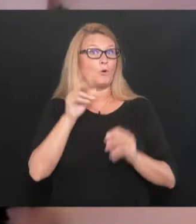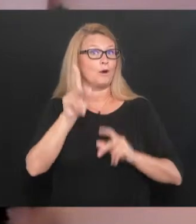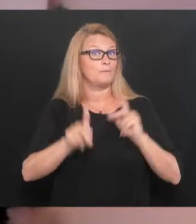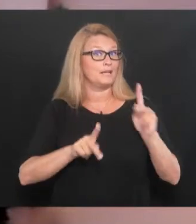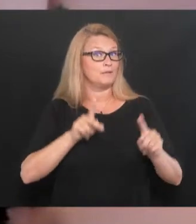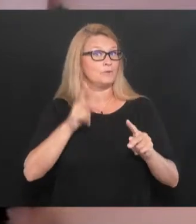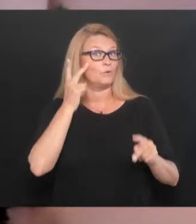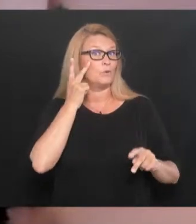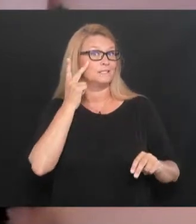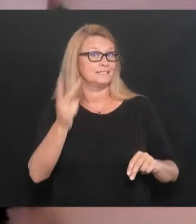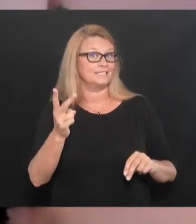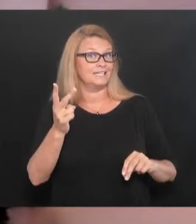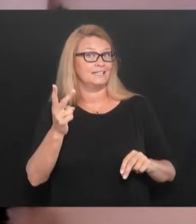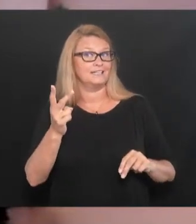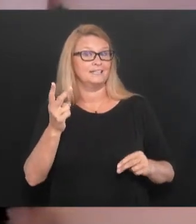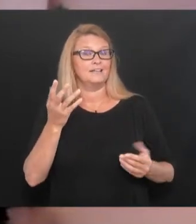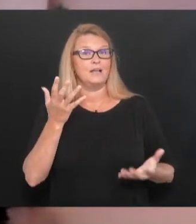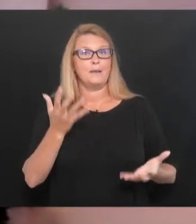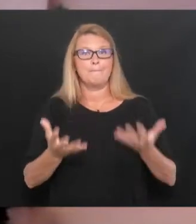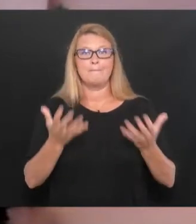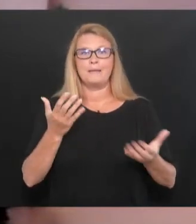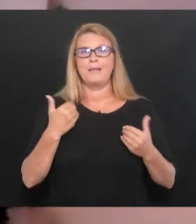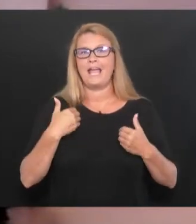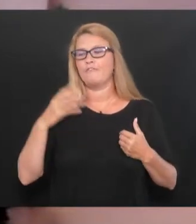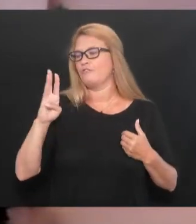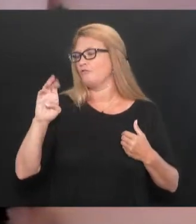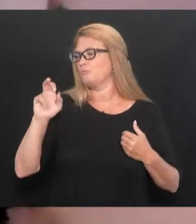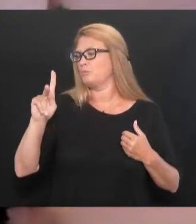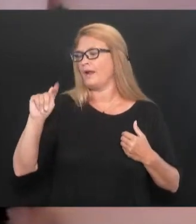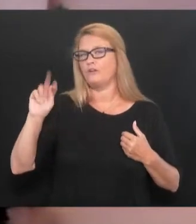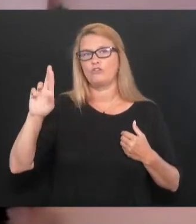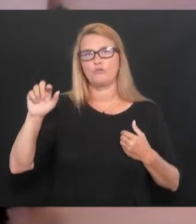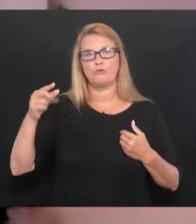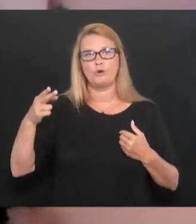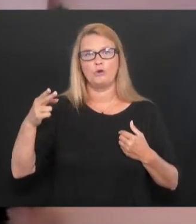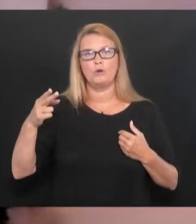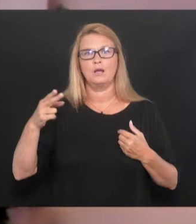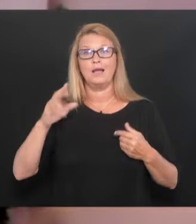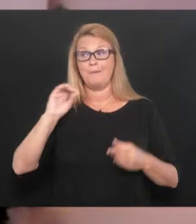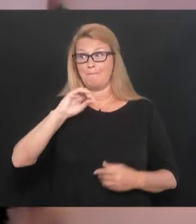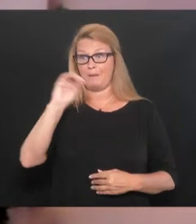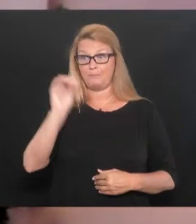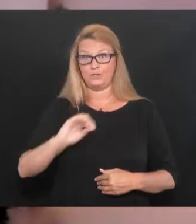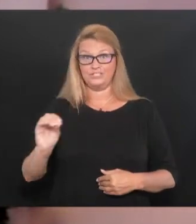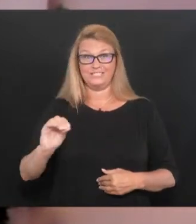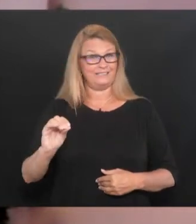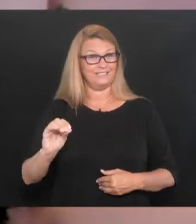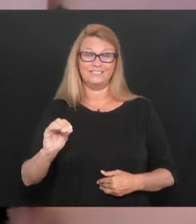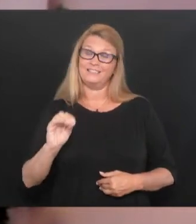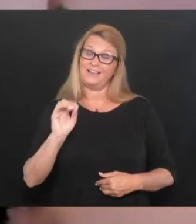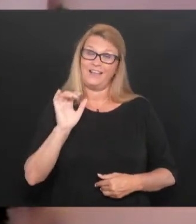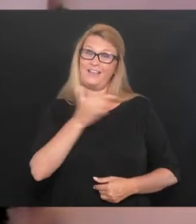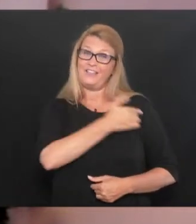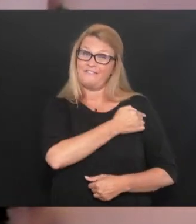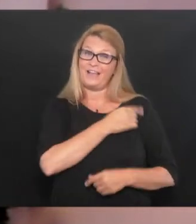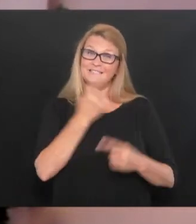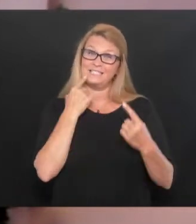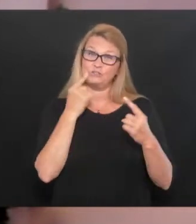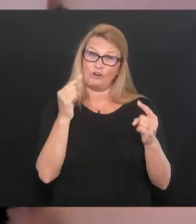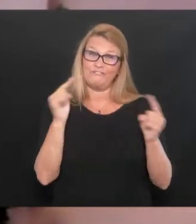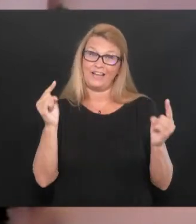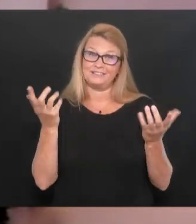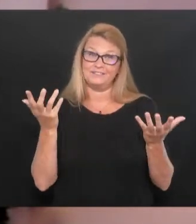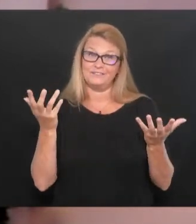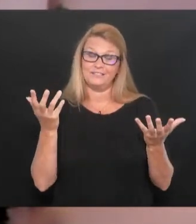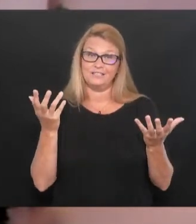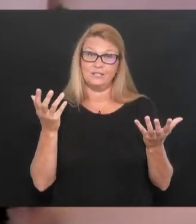we're seeing that may have breakthroughs. But on a percent basis, these vaccines are incredibly effective. My goodness,